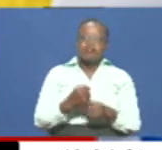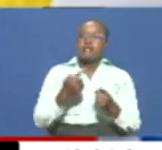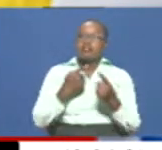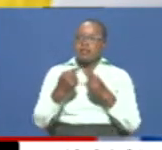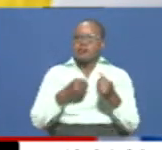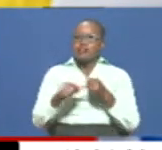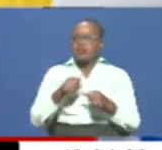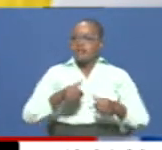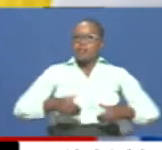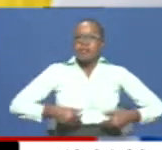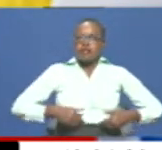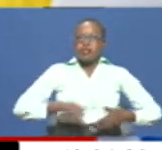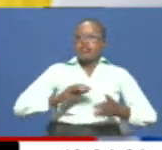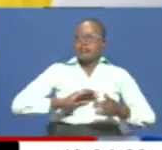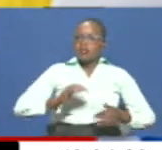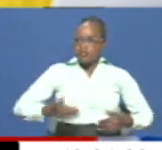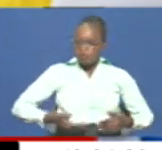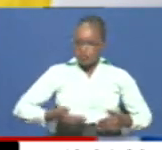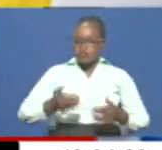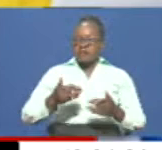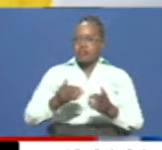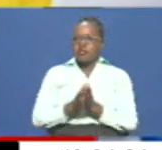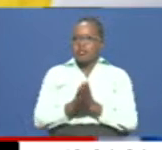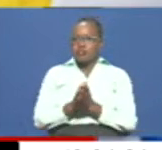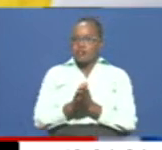they do a lot of interventions that support